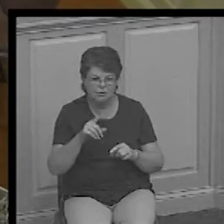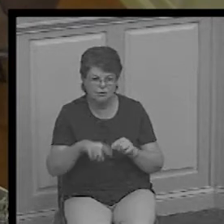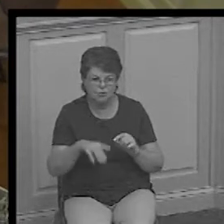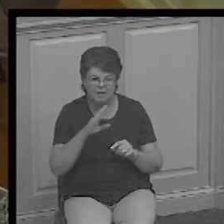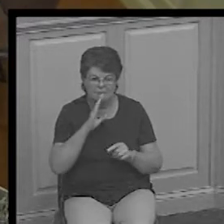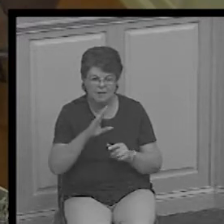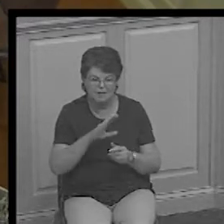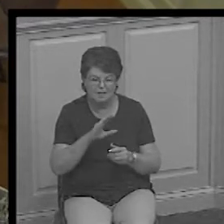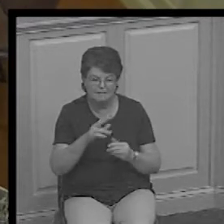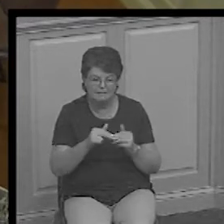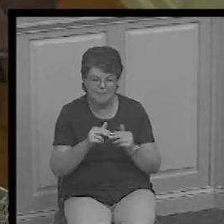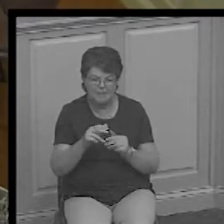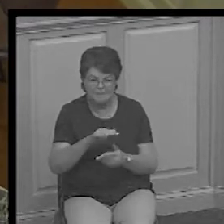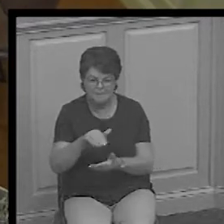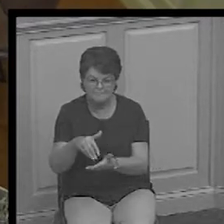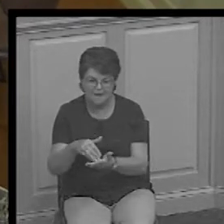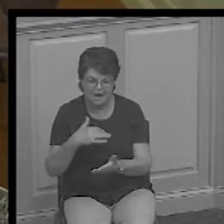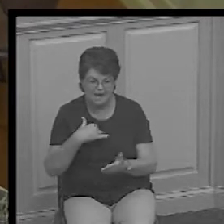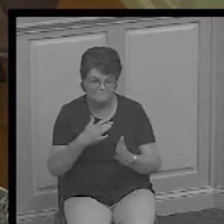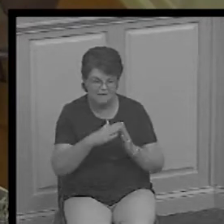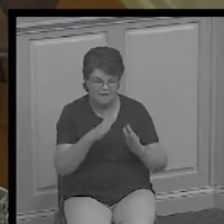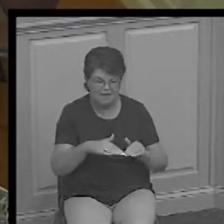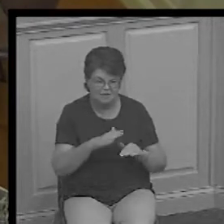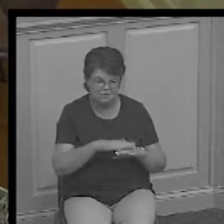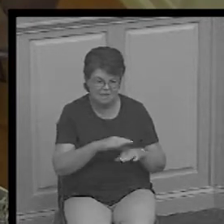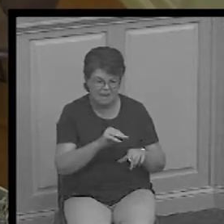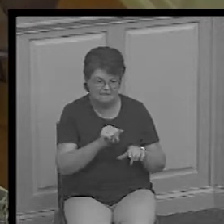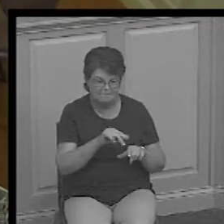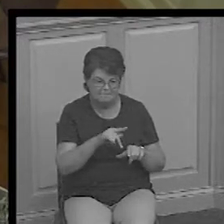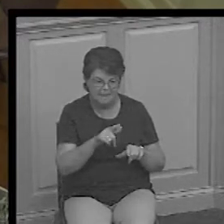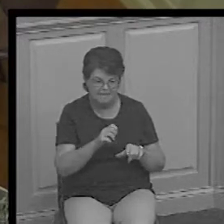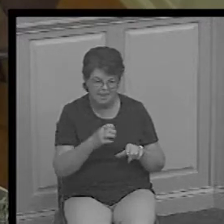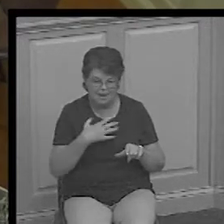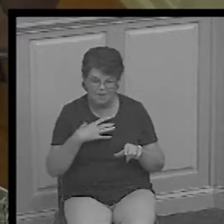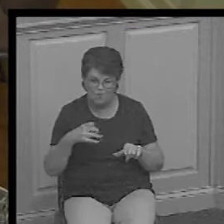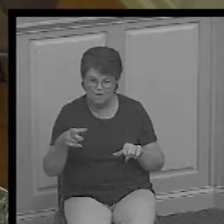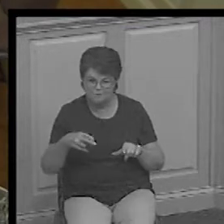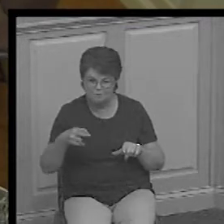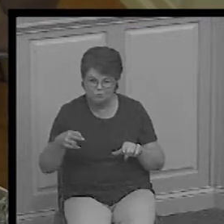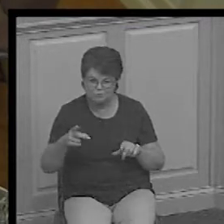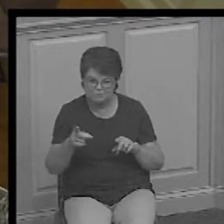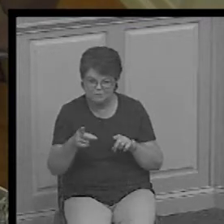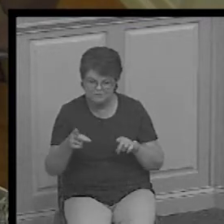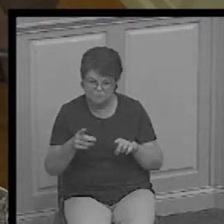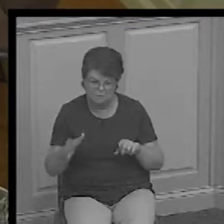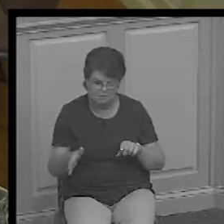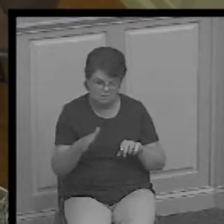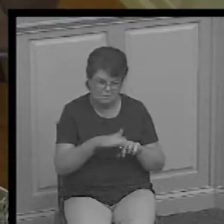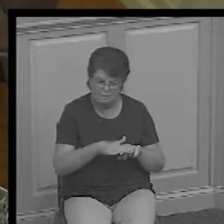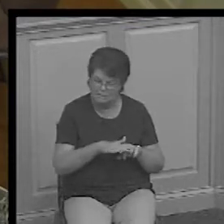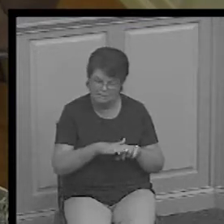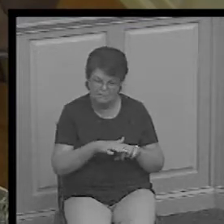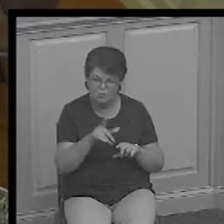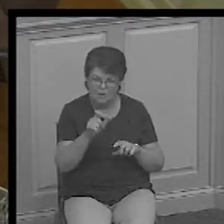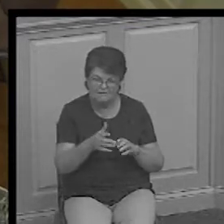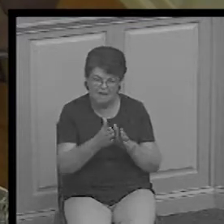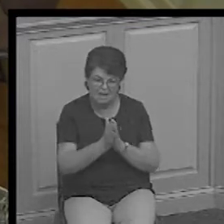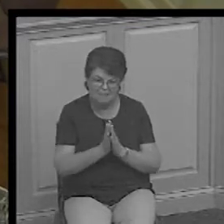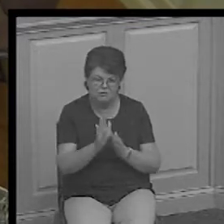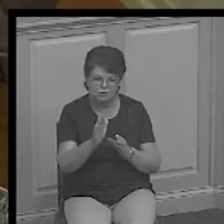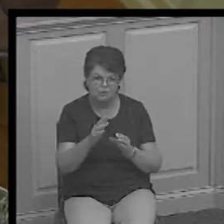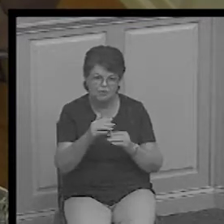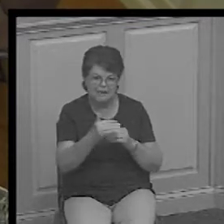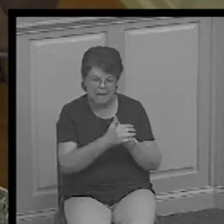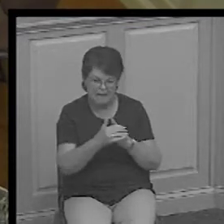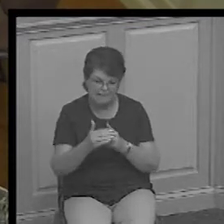middle of, I have my house on Maple, I want mine in the historic overlay. You'd have to convince all your friends and neighbors that whole section needed